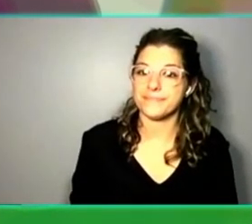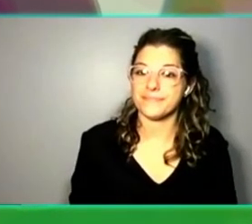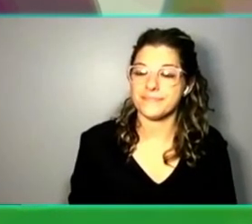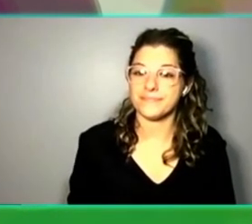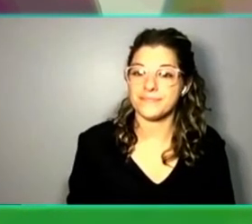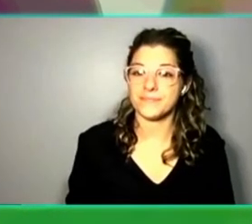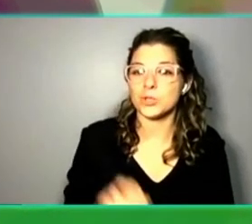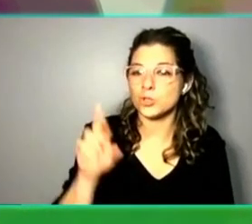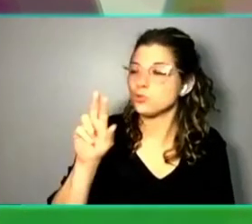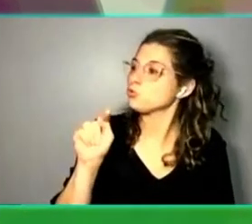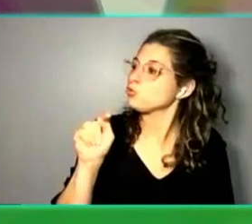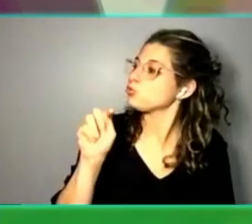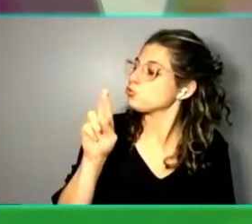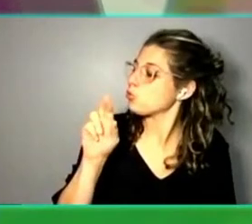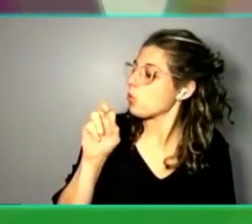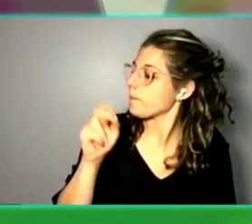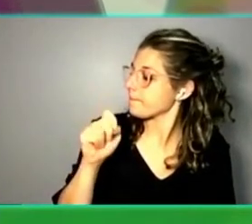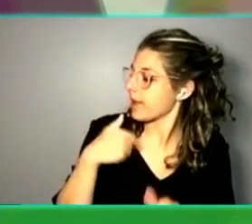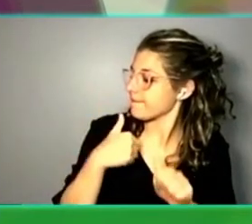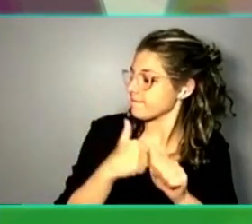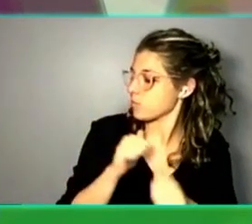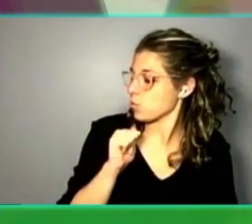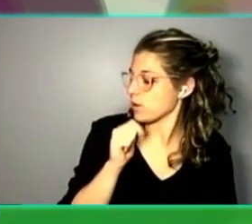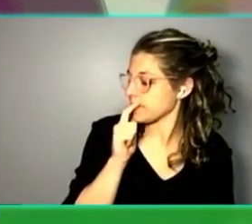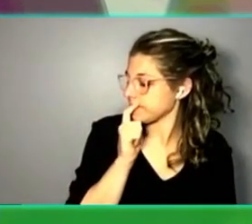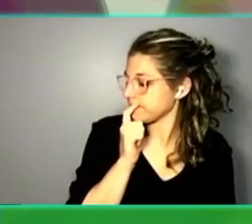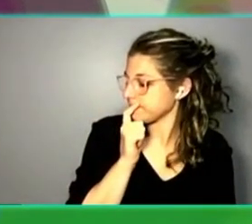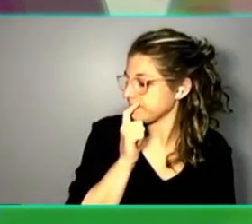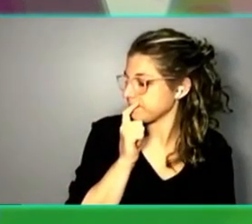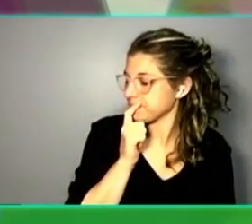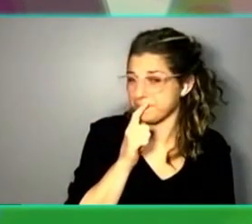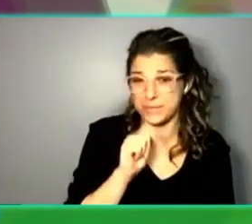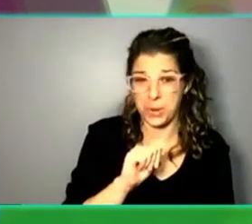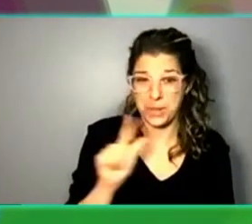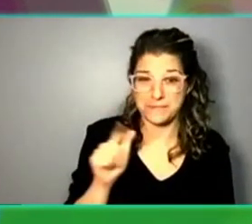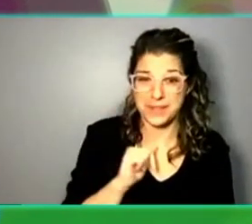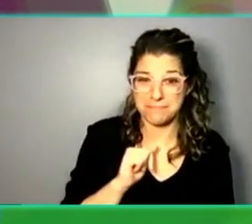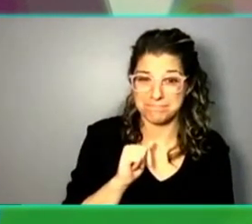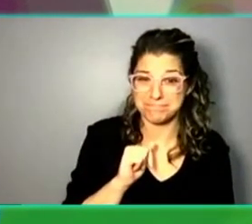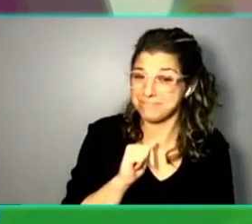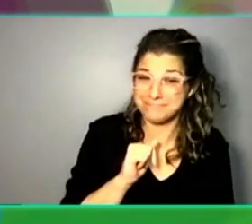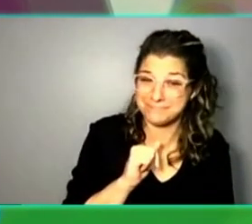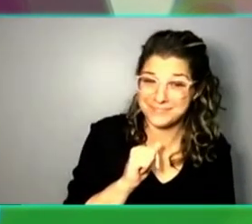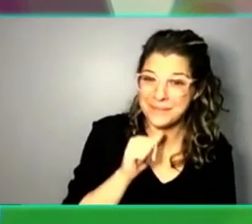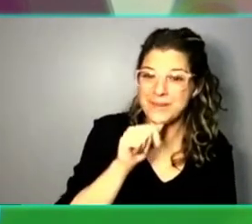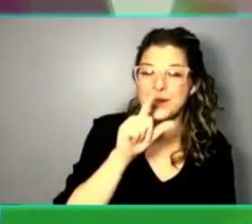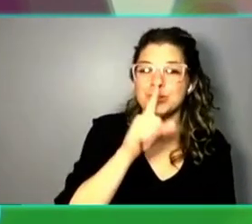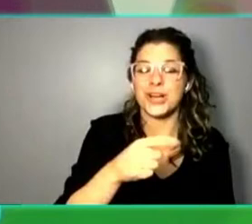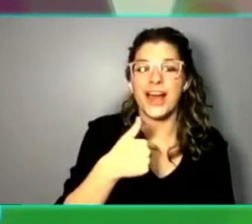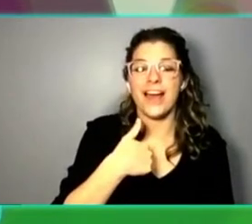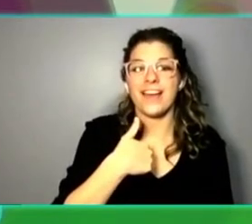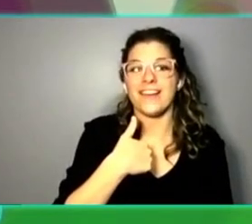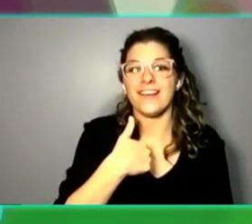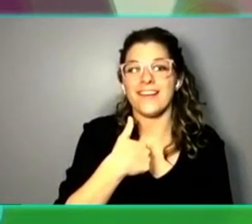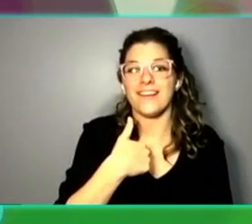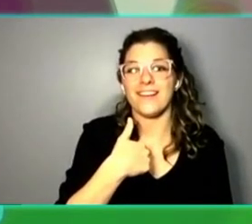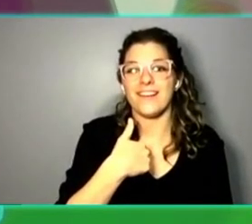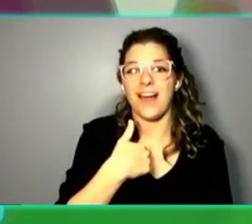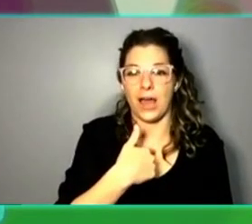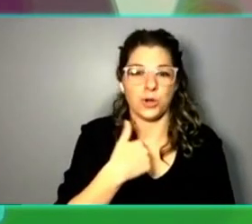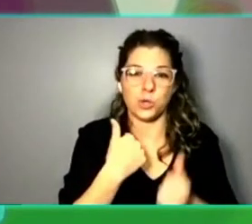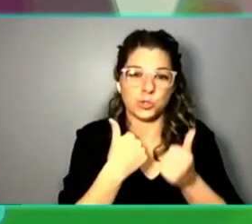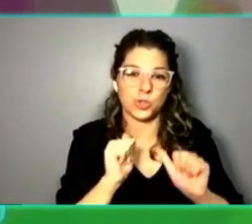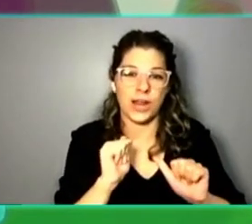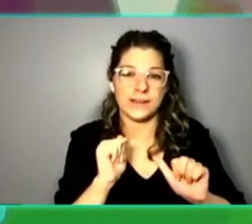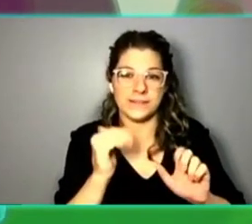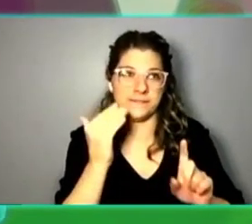Tropes that I avoid, all of them. Like, I feel like I'm not sure. Like, I don't even try and